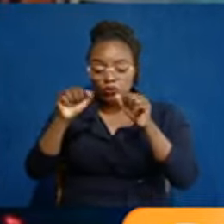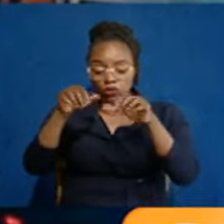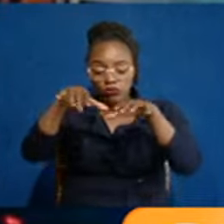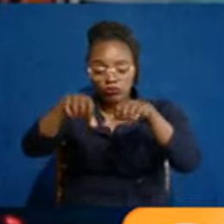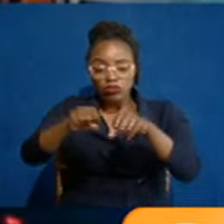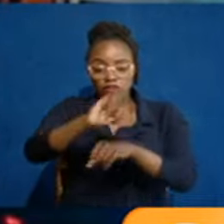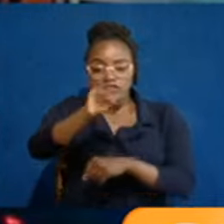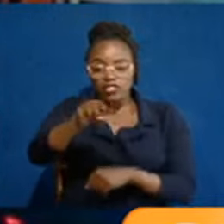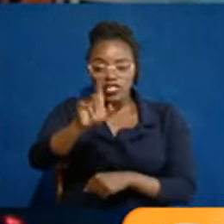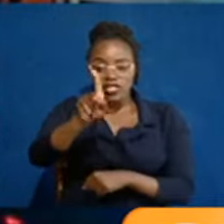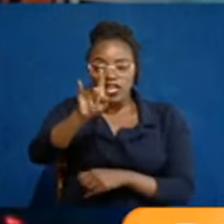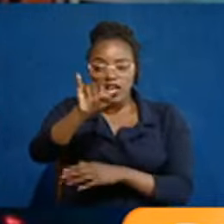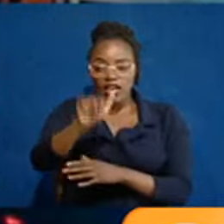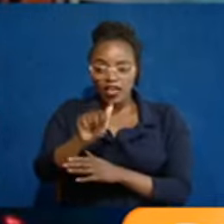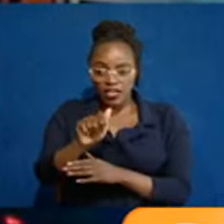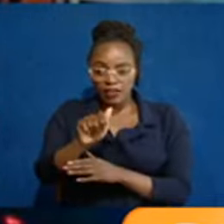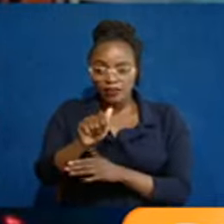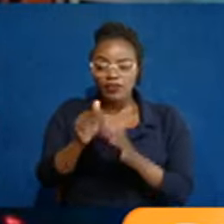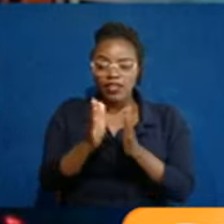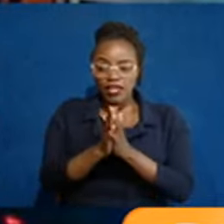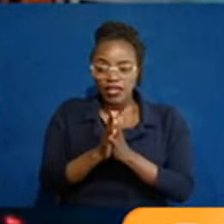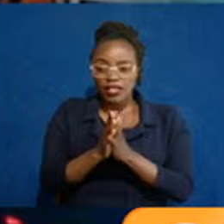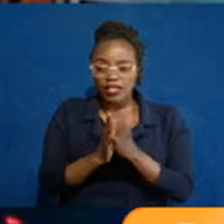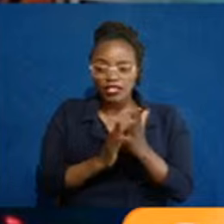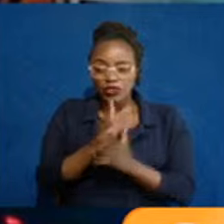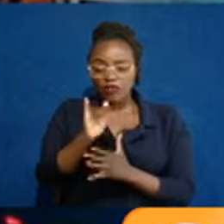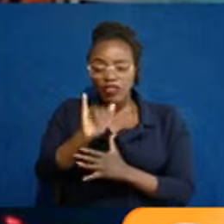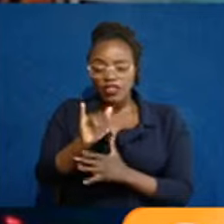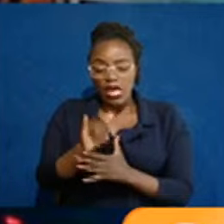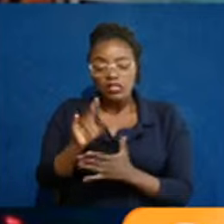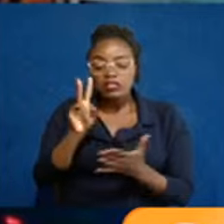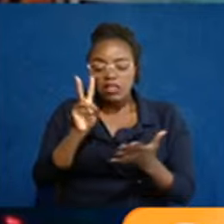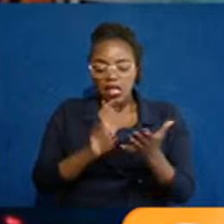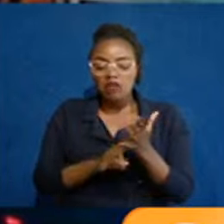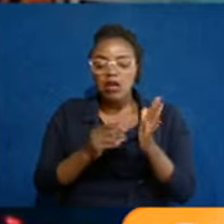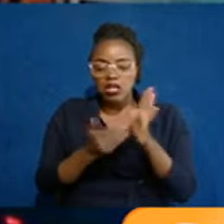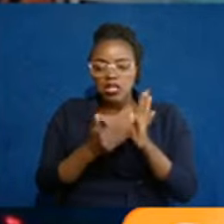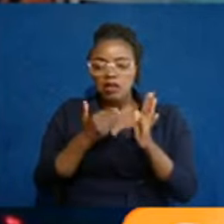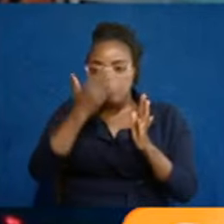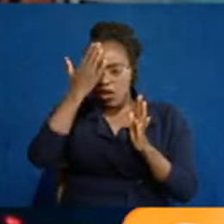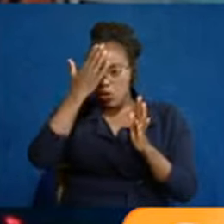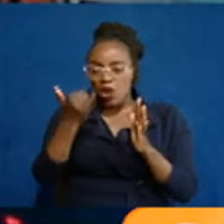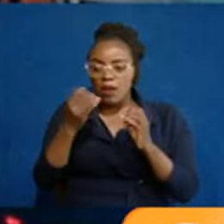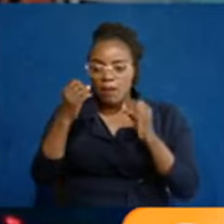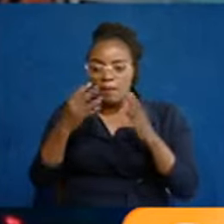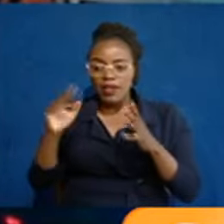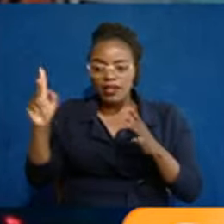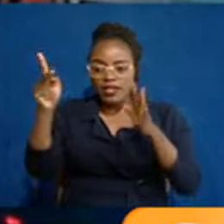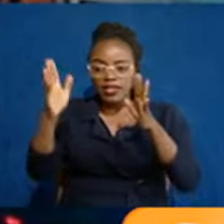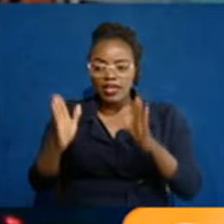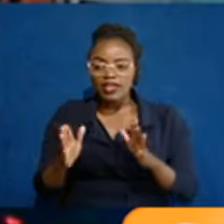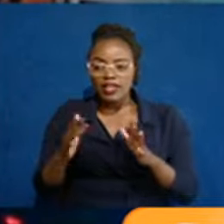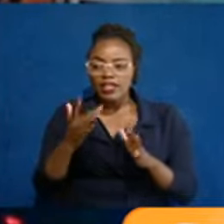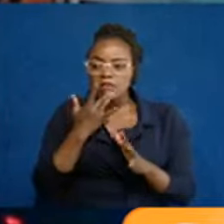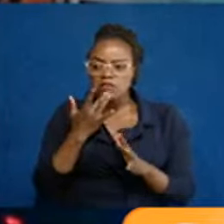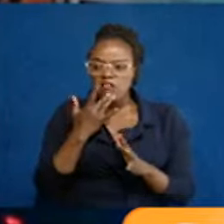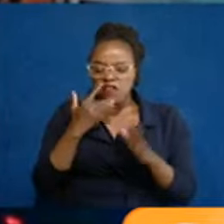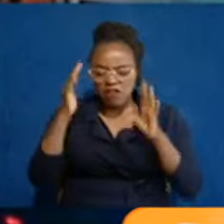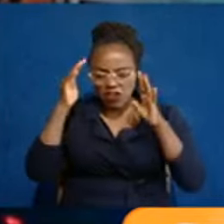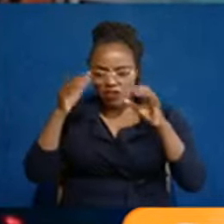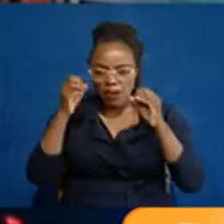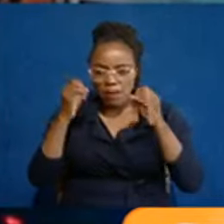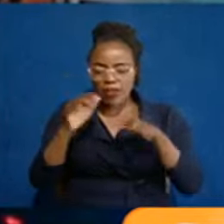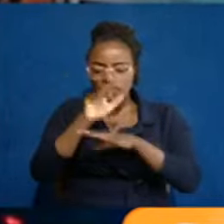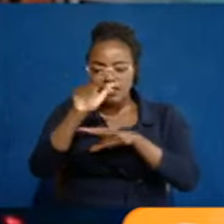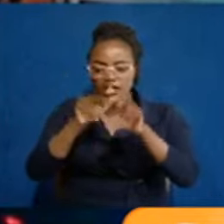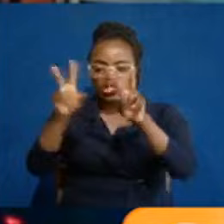Kenyatta International Airport, and their concerns are valid, considering that many Kenyans prefer not to bother with so many